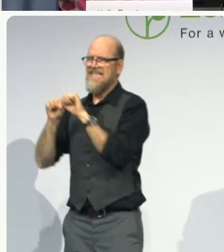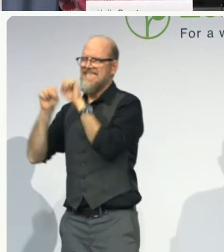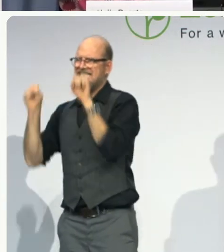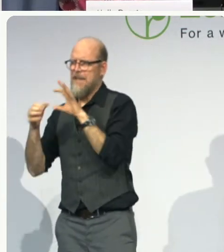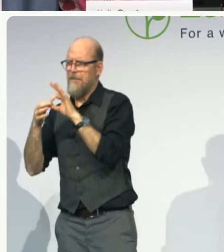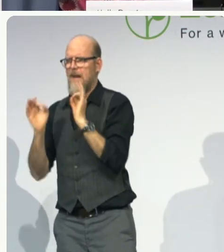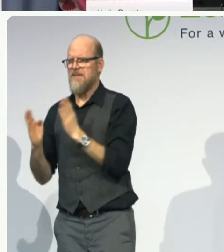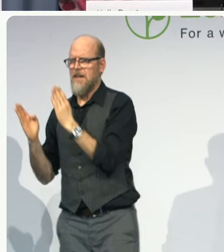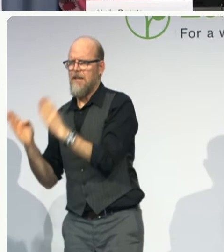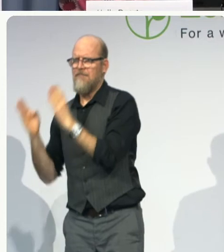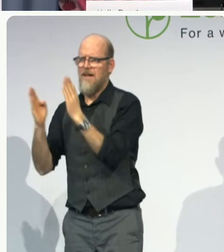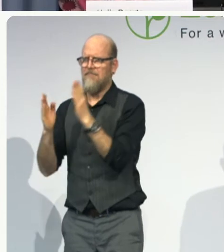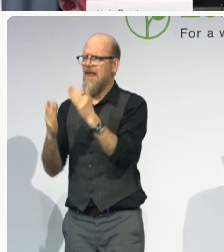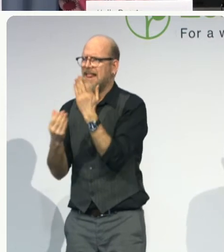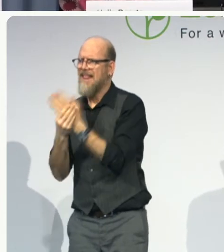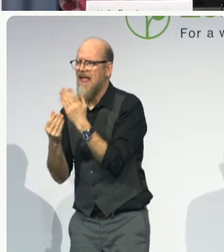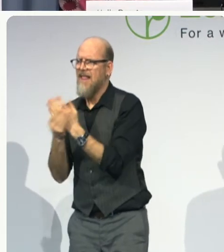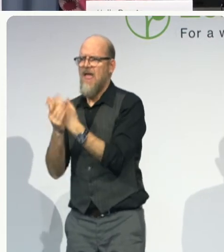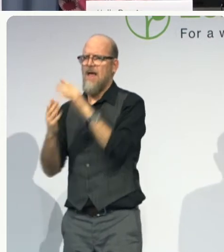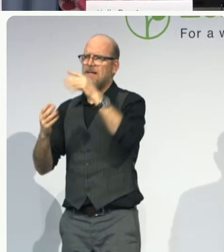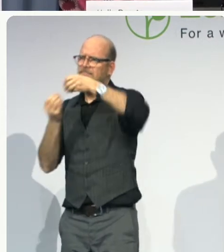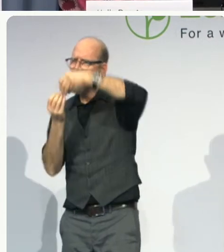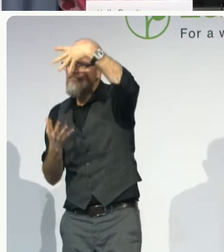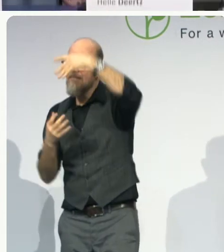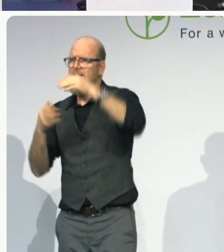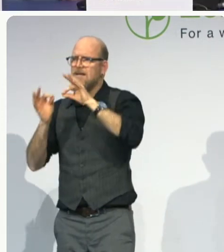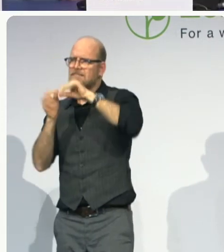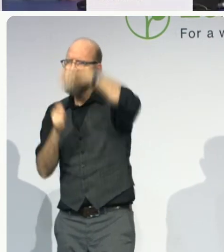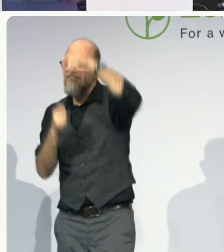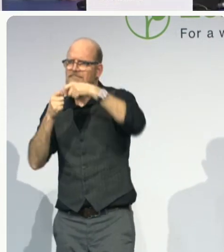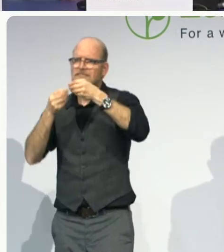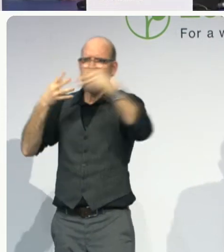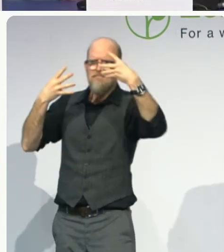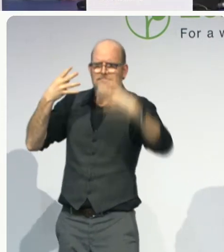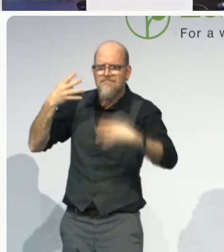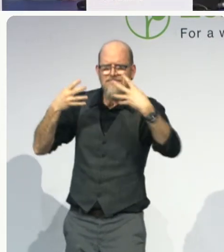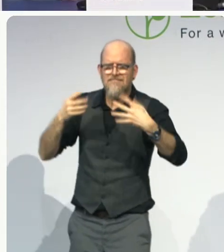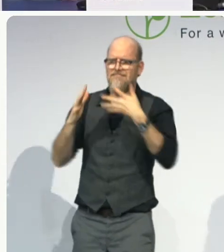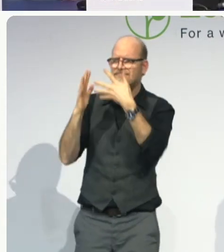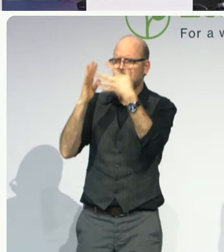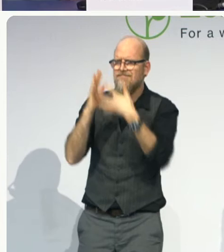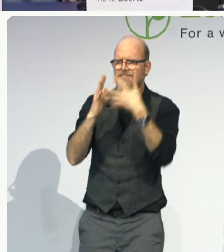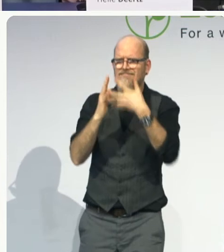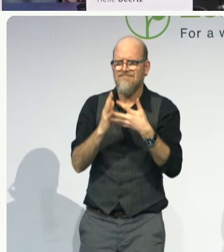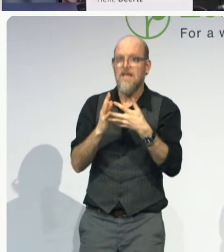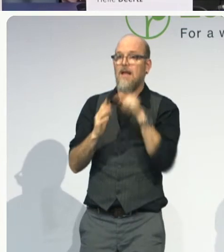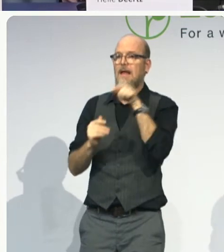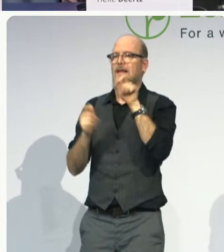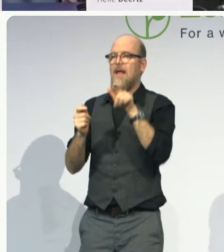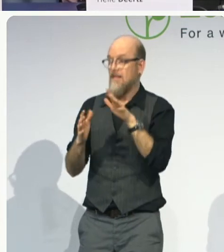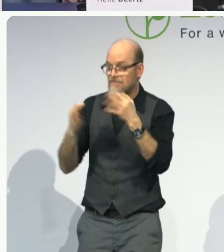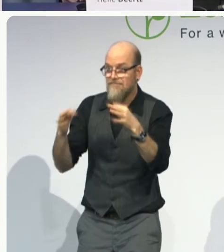monitoring of the strategy within the implementation planning. So there are two lines,